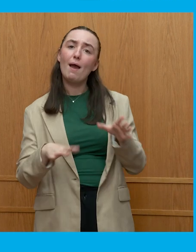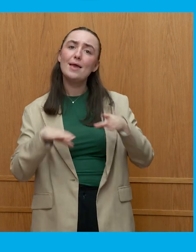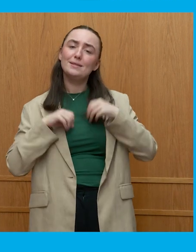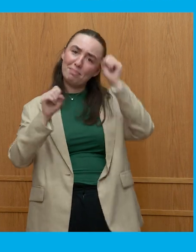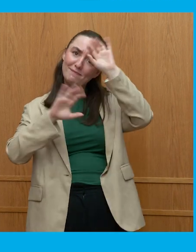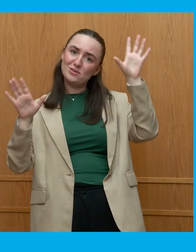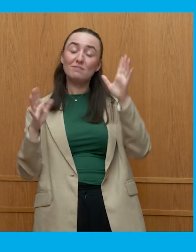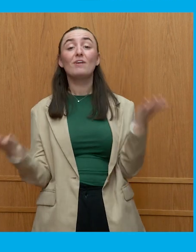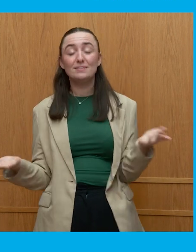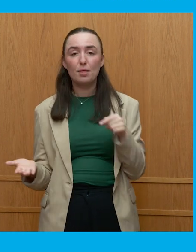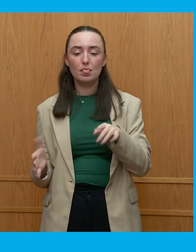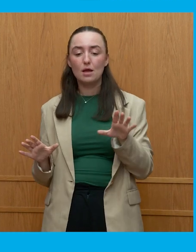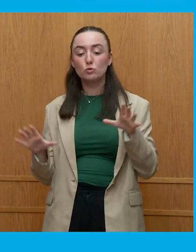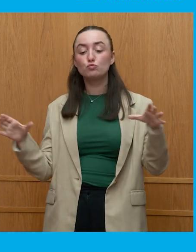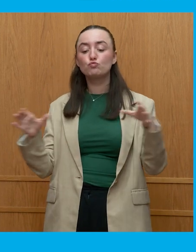They supported